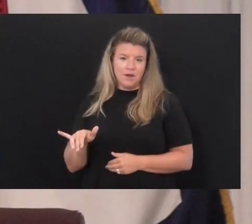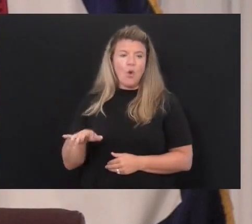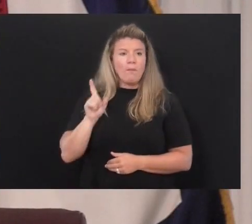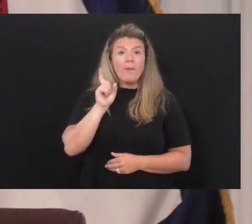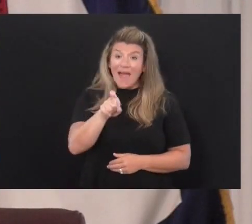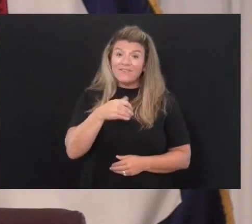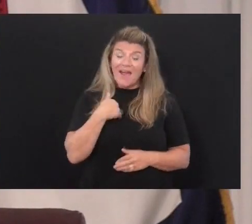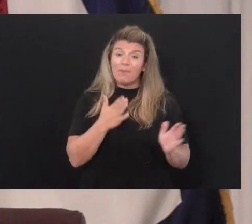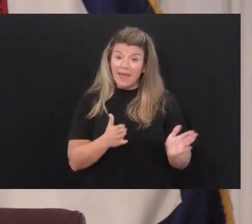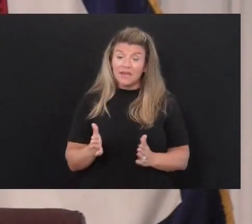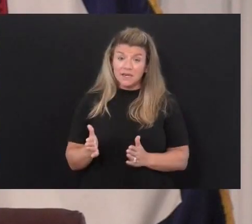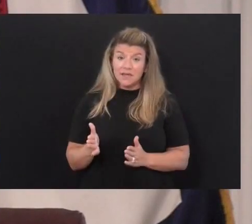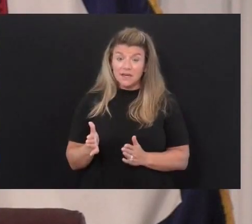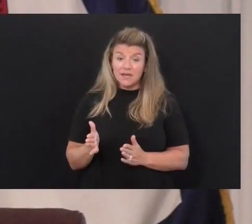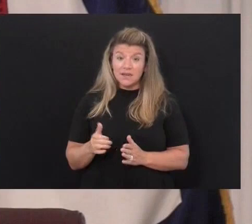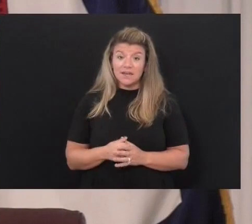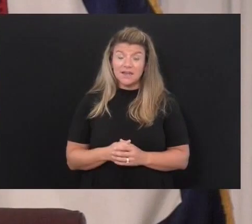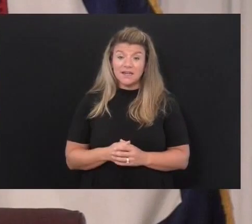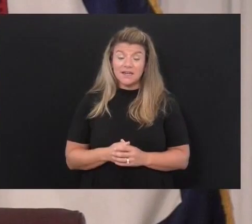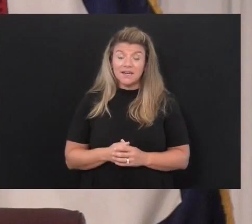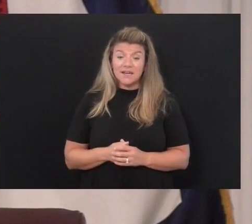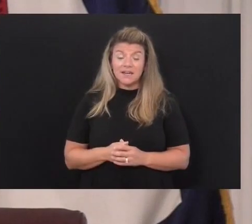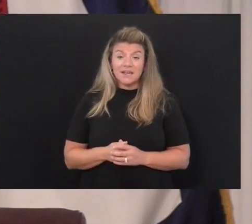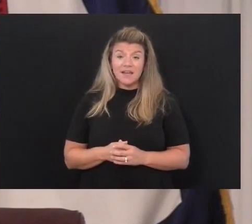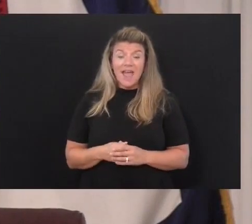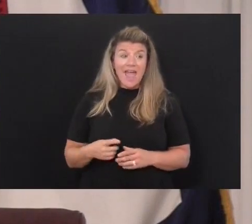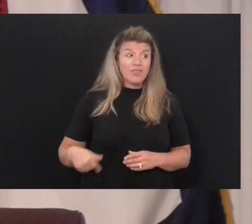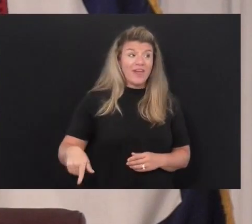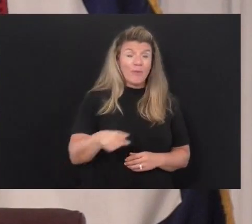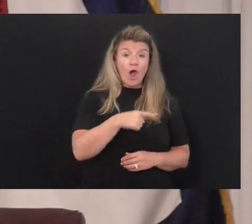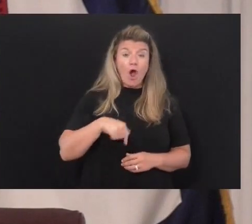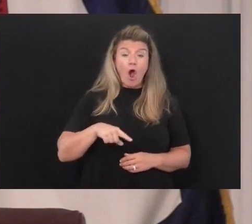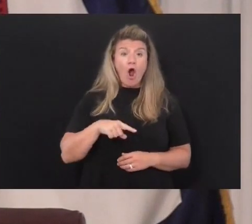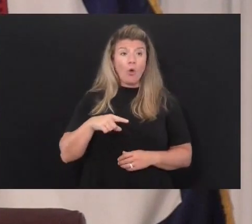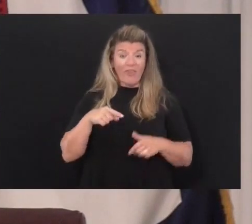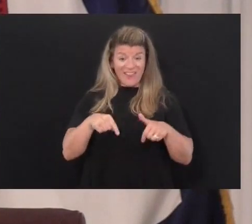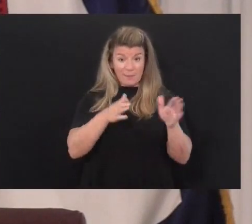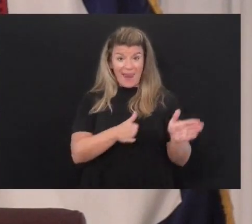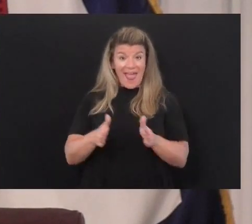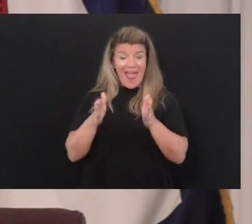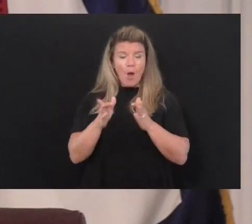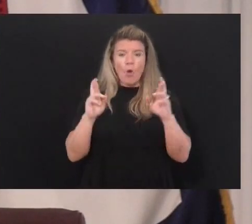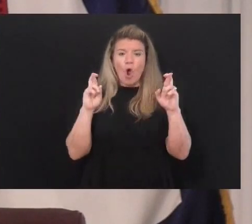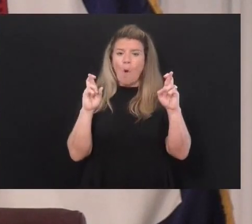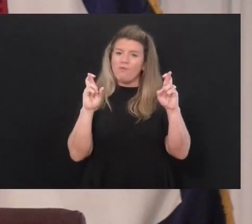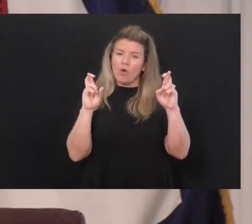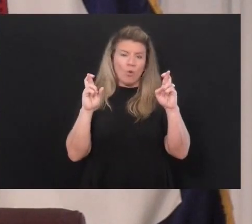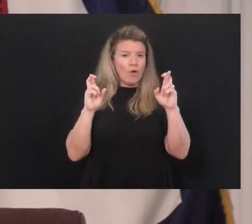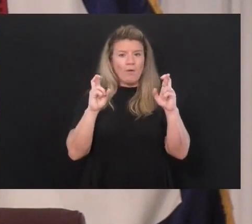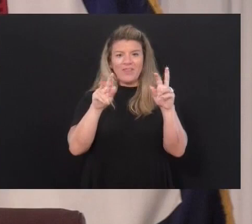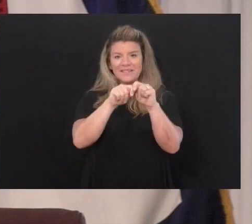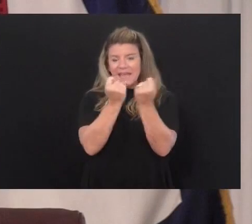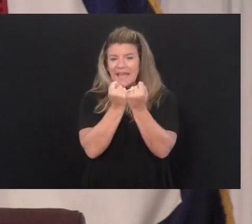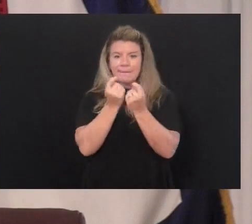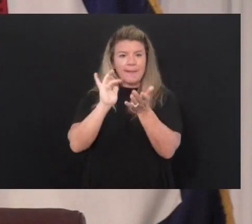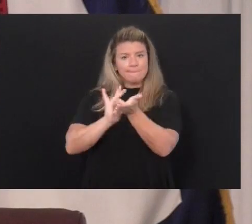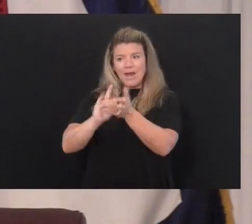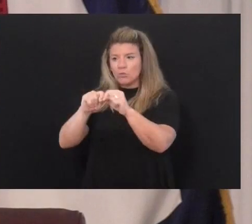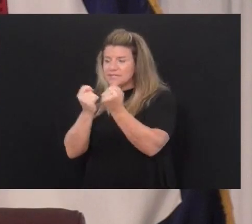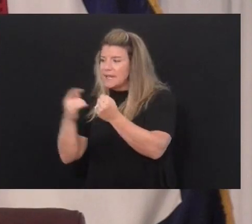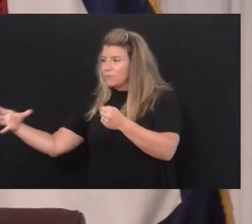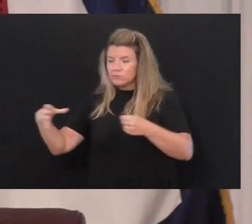legislative sort of checks and balances on what's going on? What are your thoughts on that? Thank you.